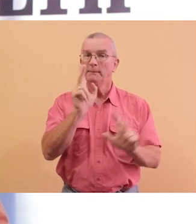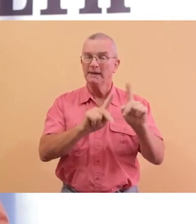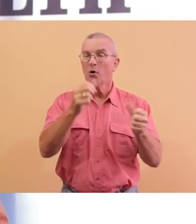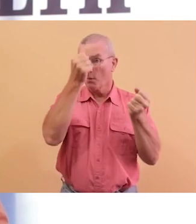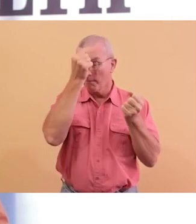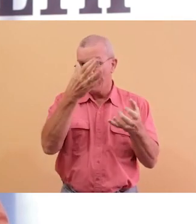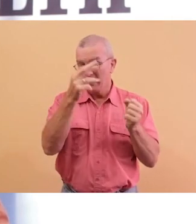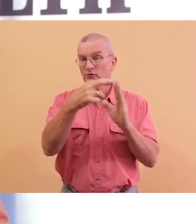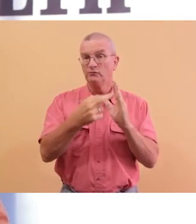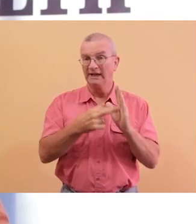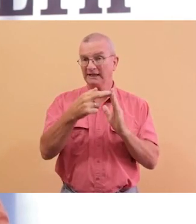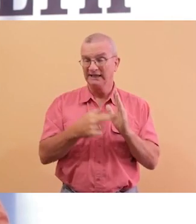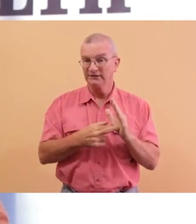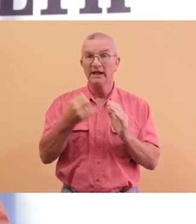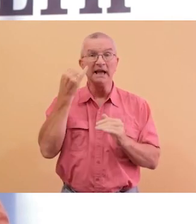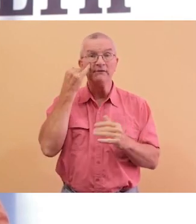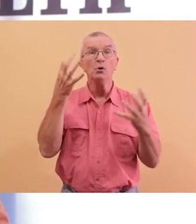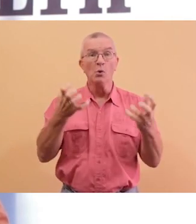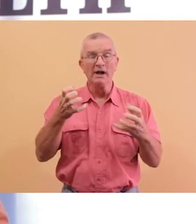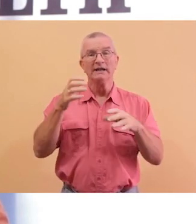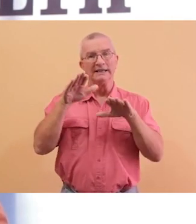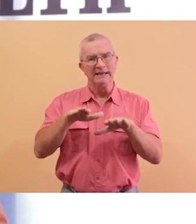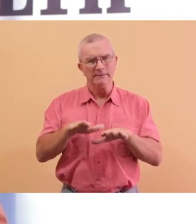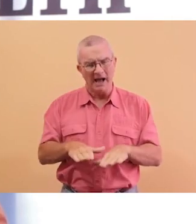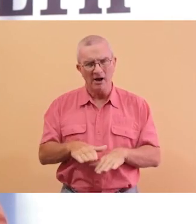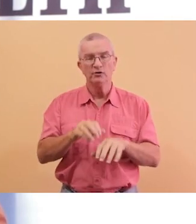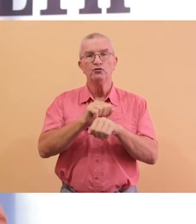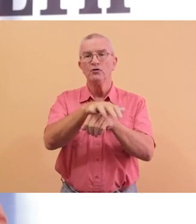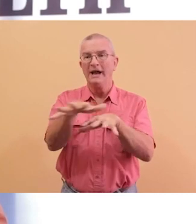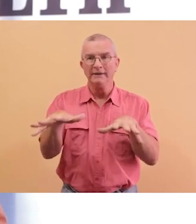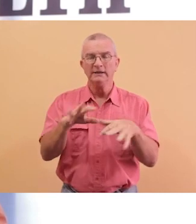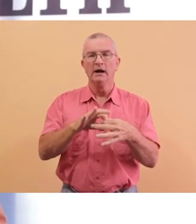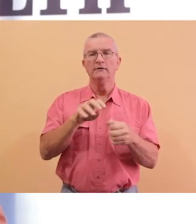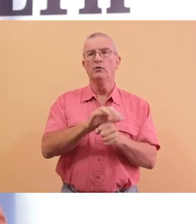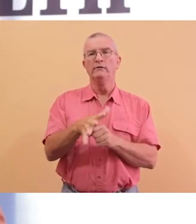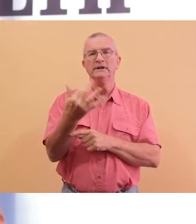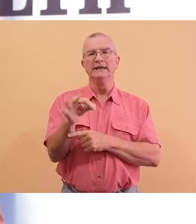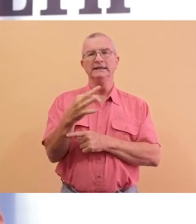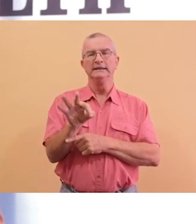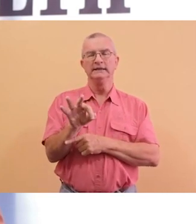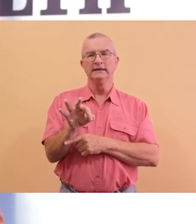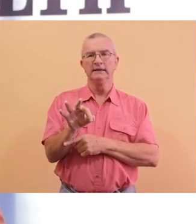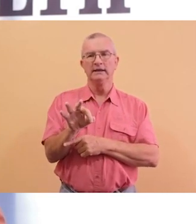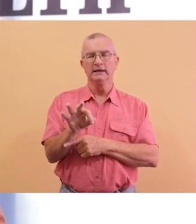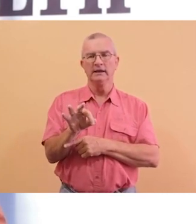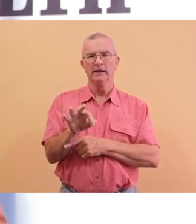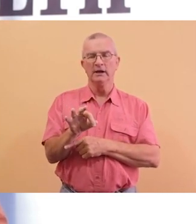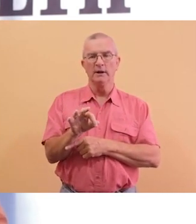with the regulations if you wish to keep down the transmission of the disease.